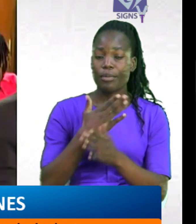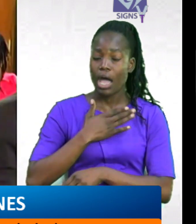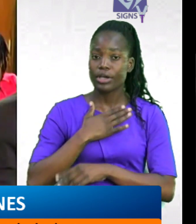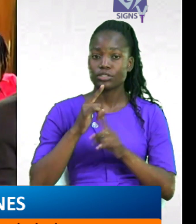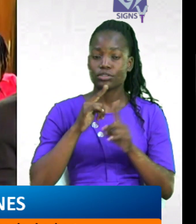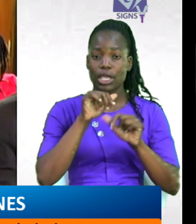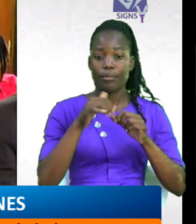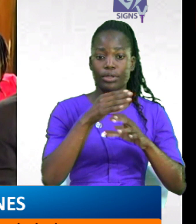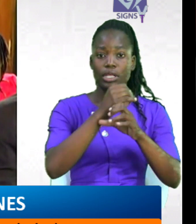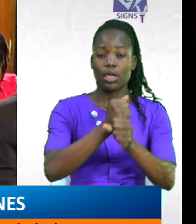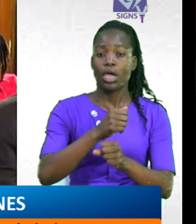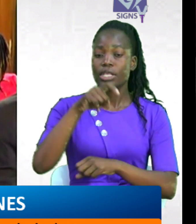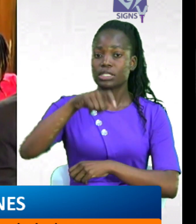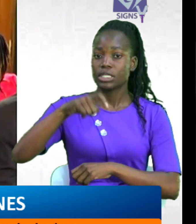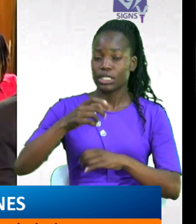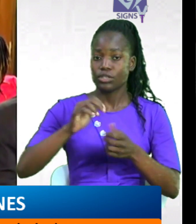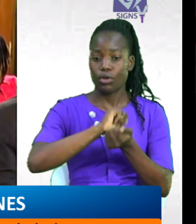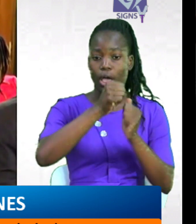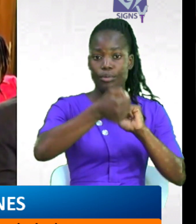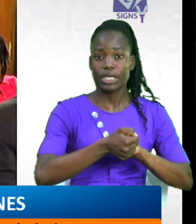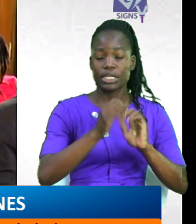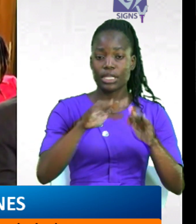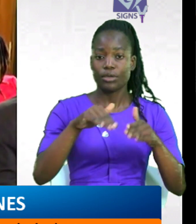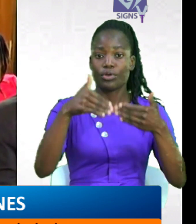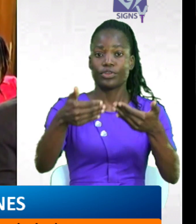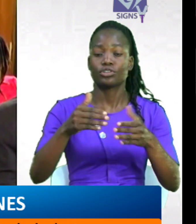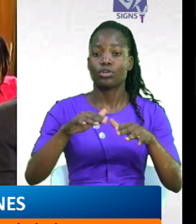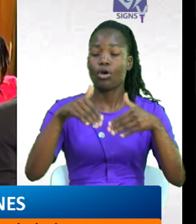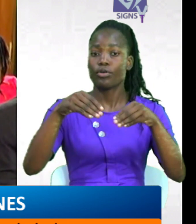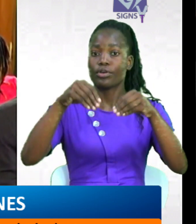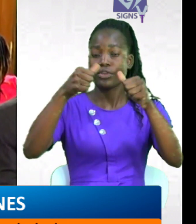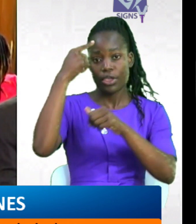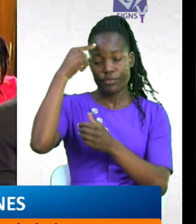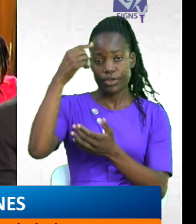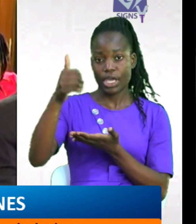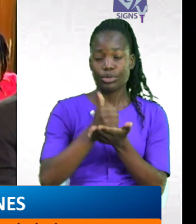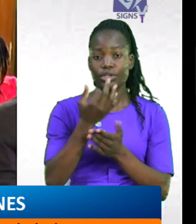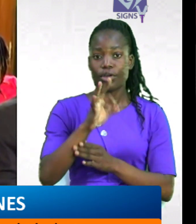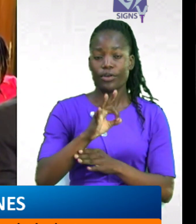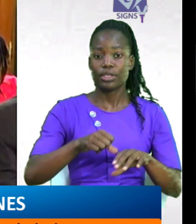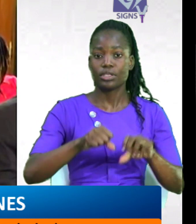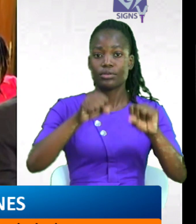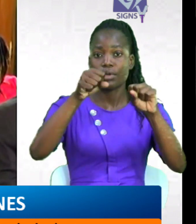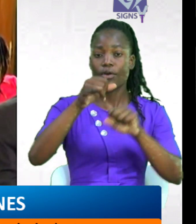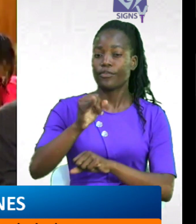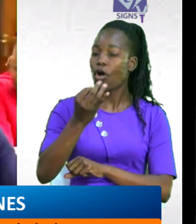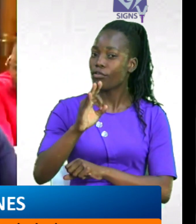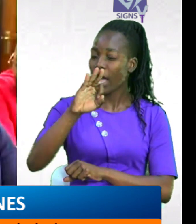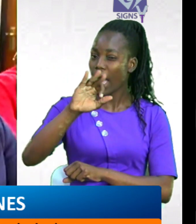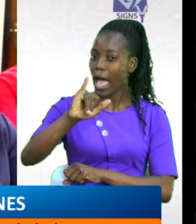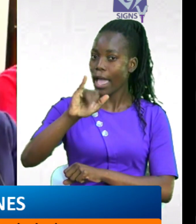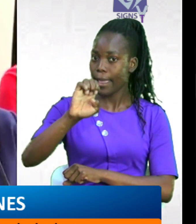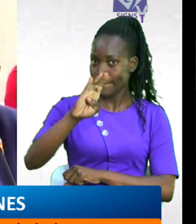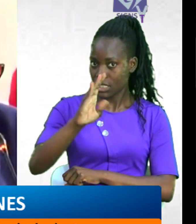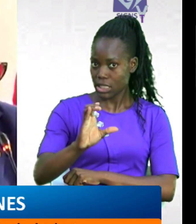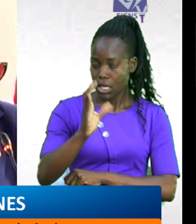Our proposal is answering the trust deficit. There is need to amend the provisions on qualifications for the appointment